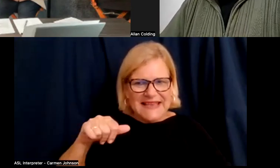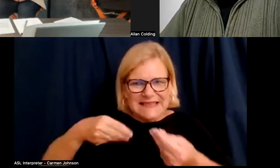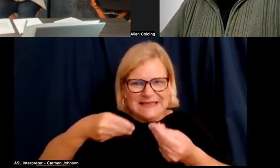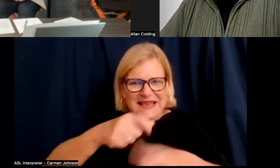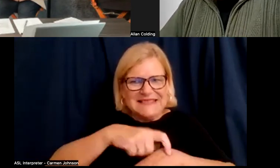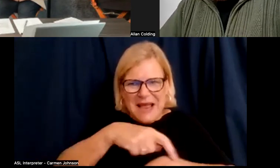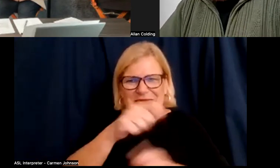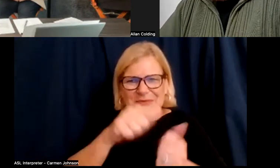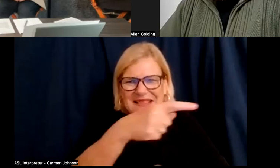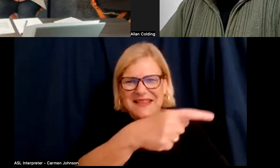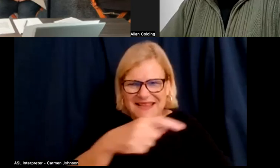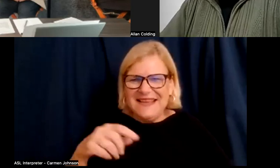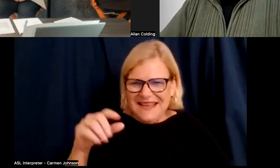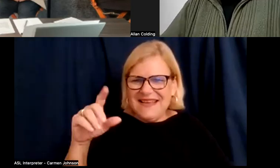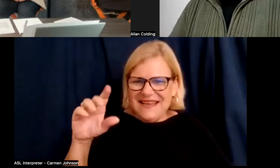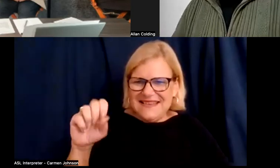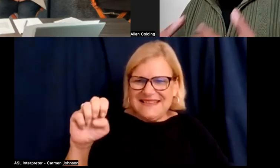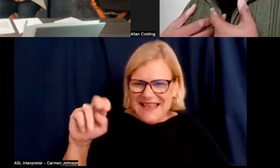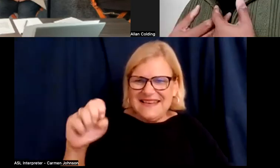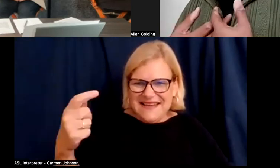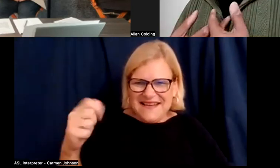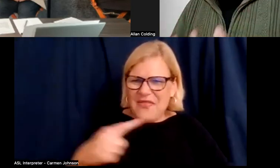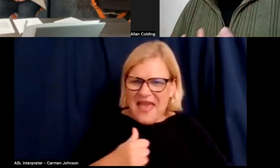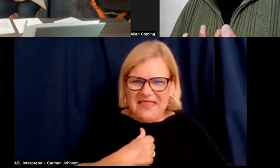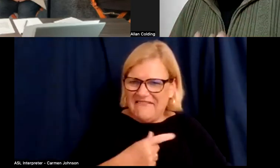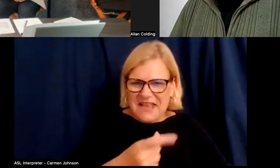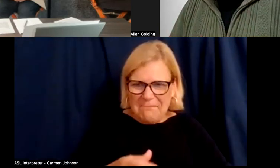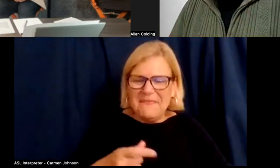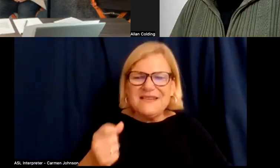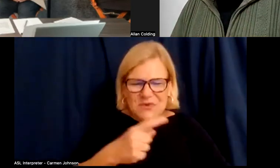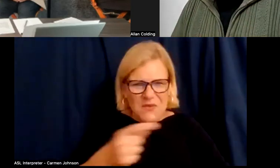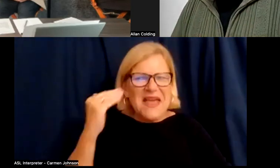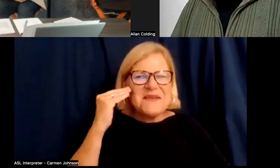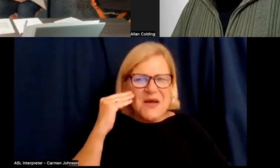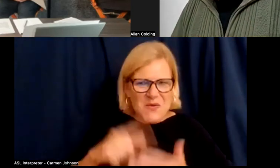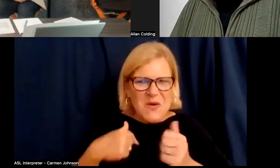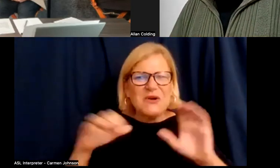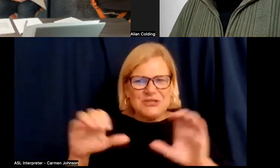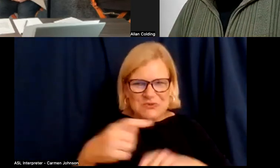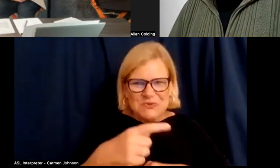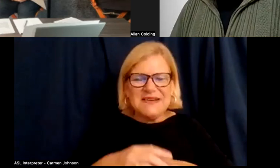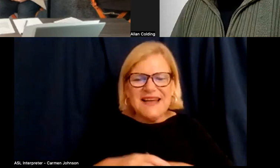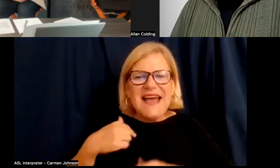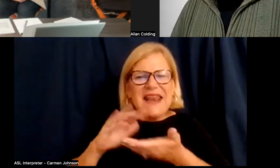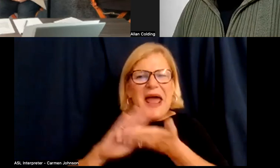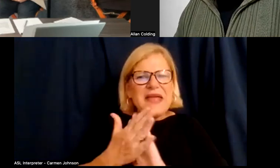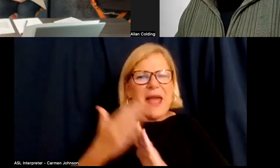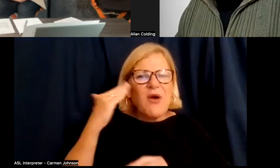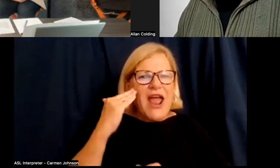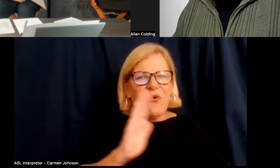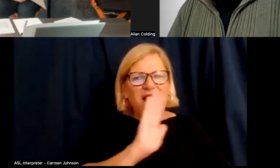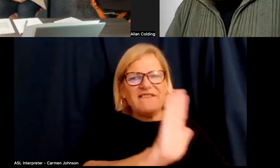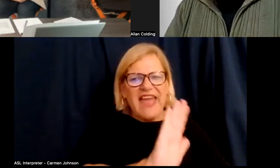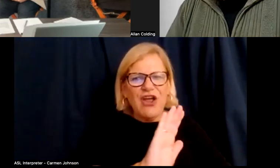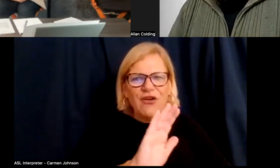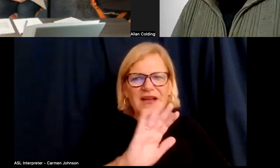they love Dizzy Gillespie, and so they're very much aware of what we do, and I became aware of